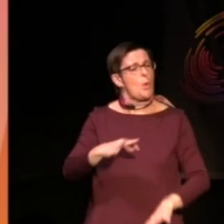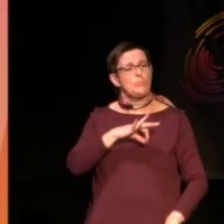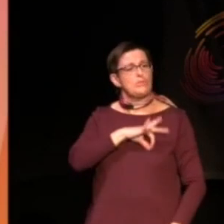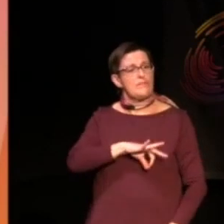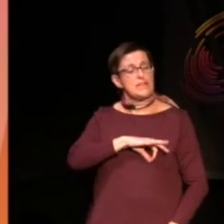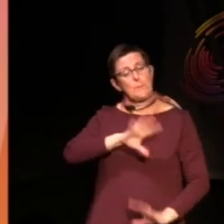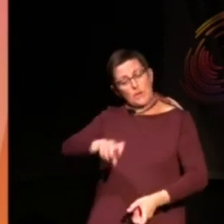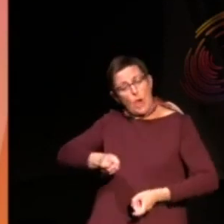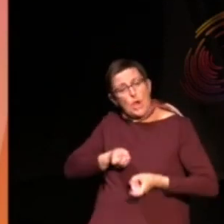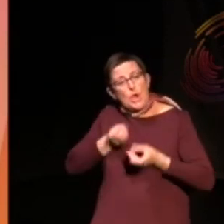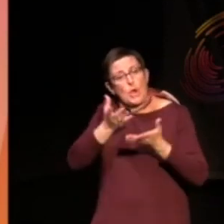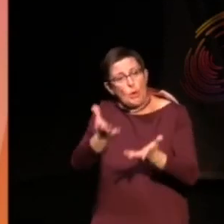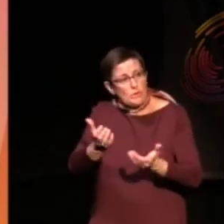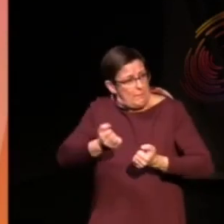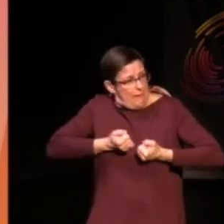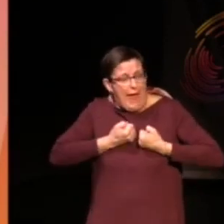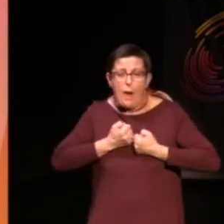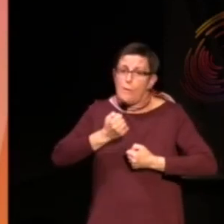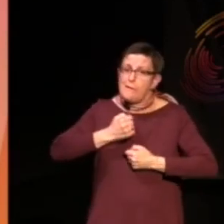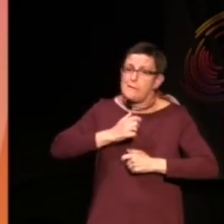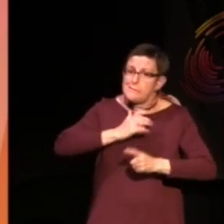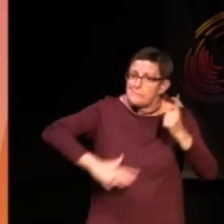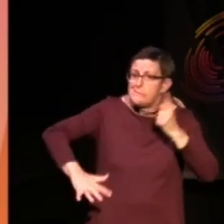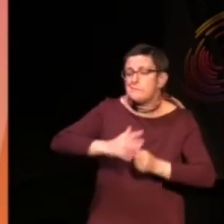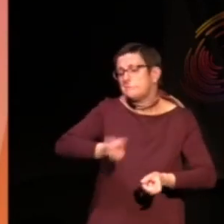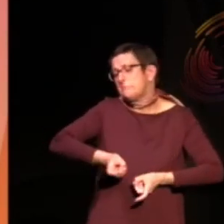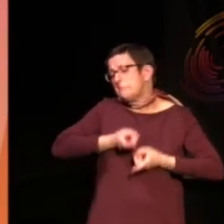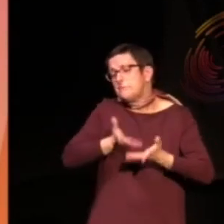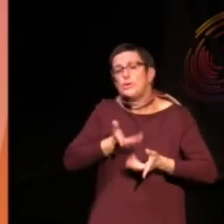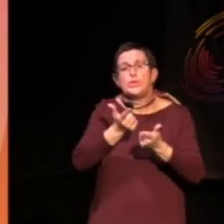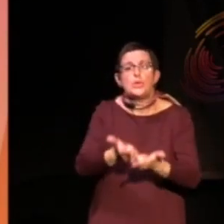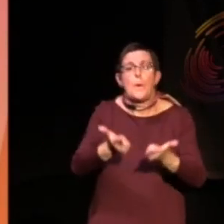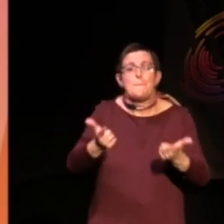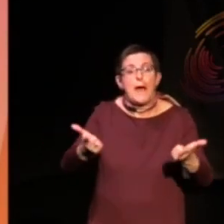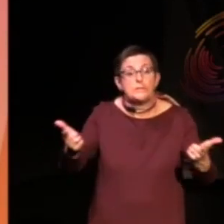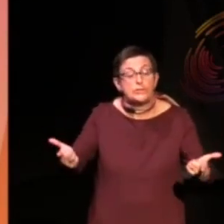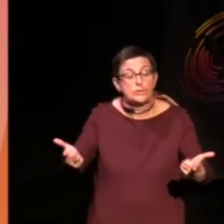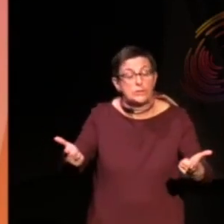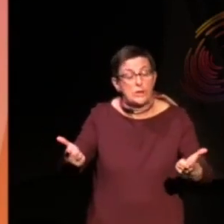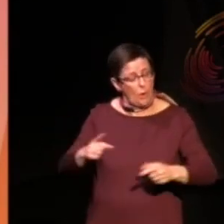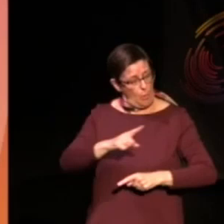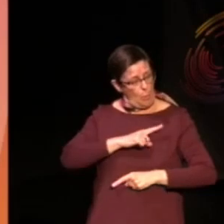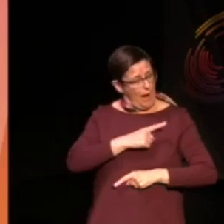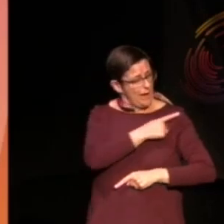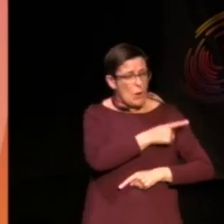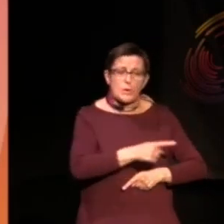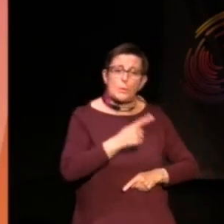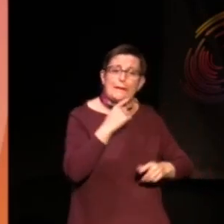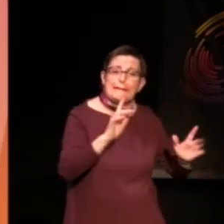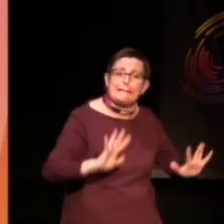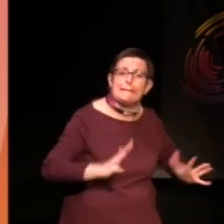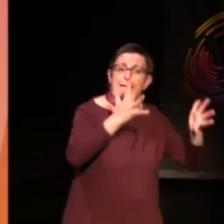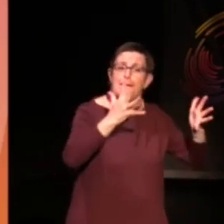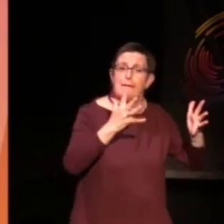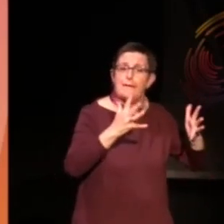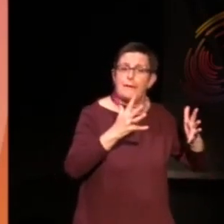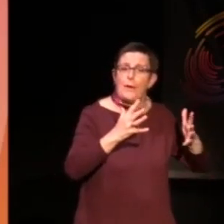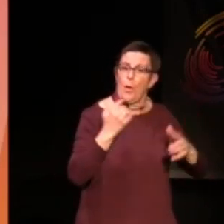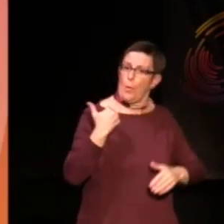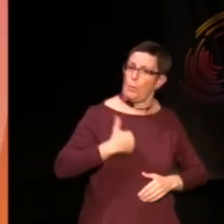civic space and civil society? Why can't we recognize and celebrate women public